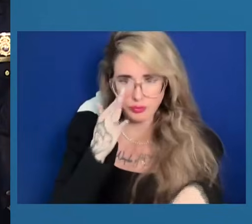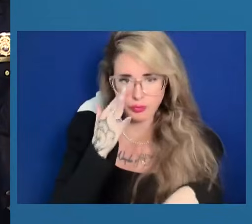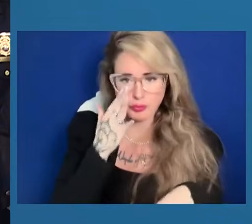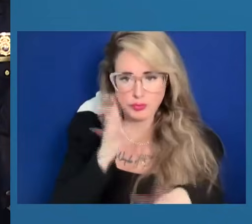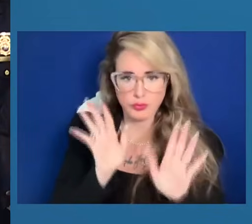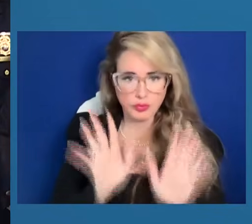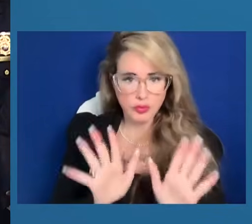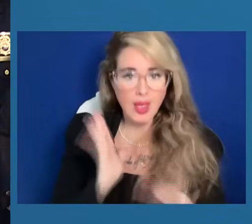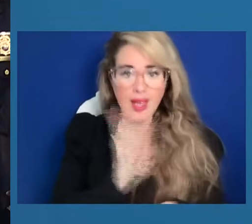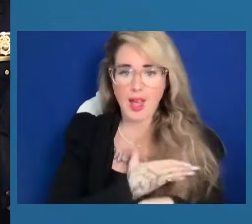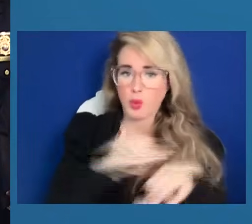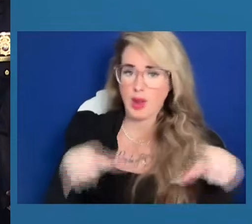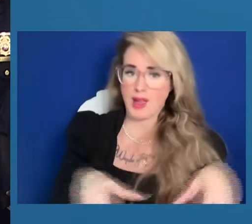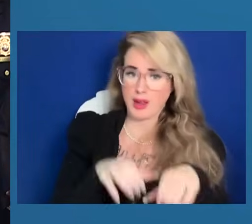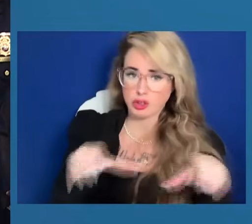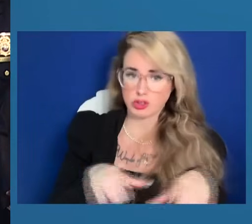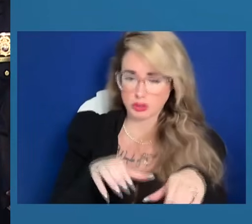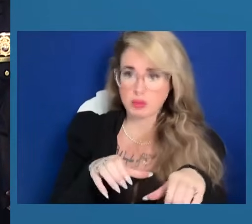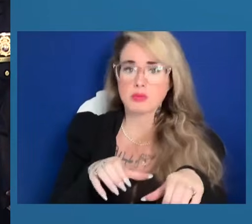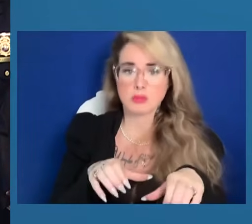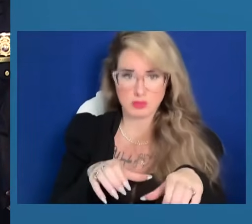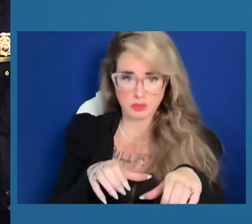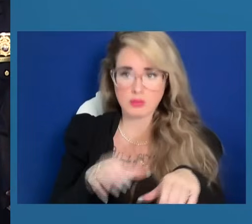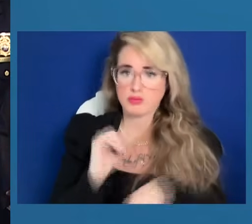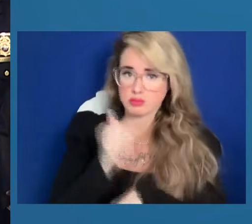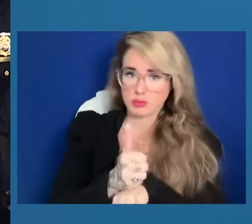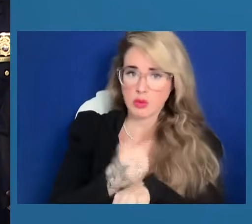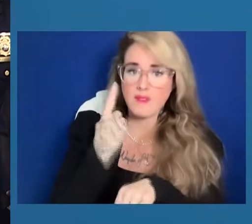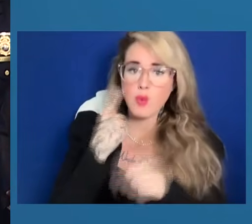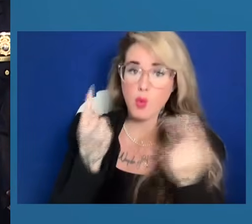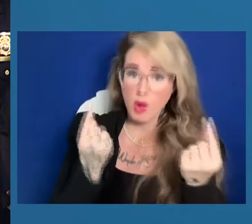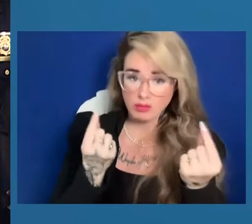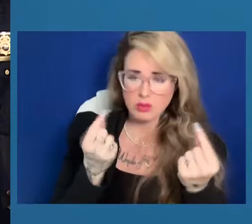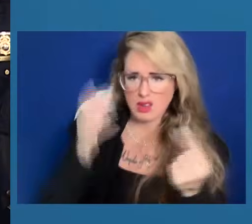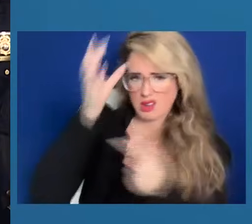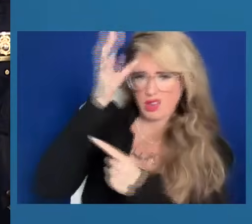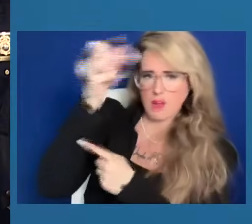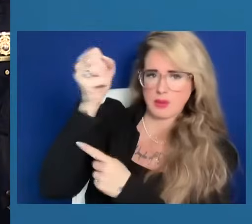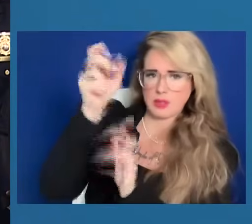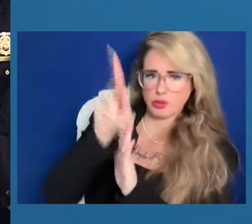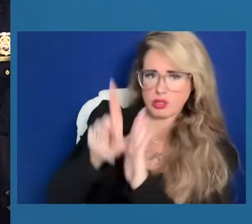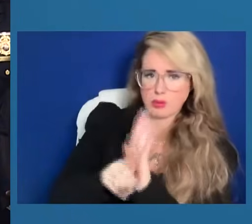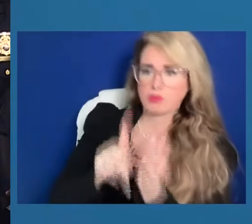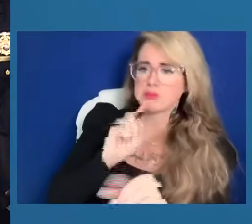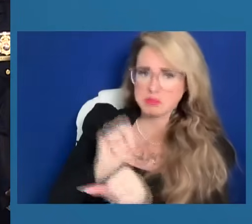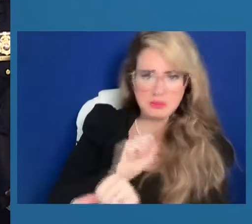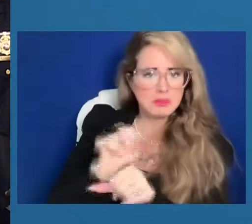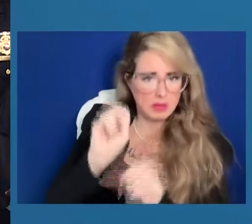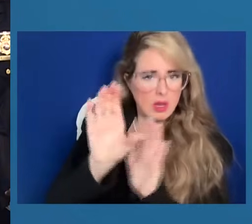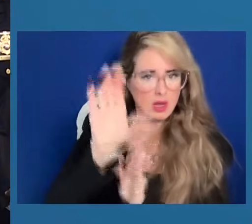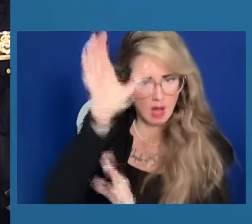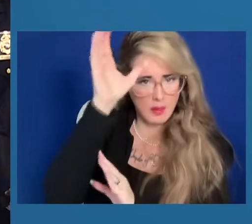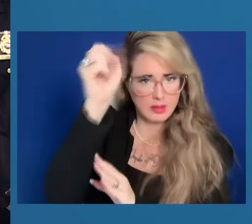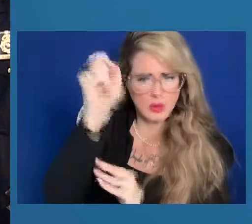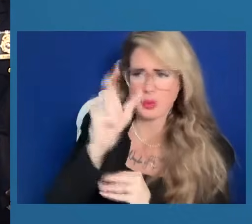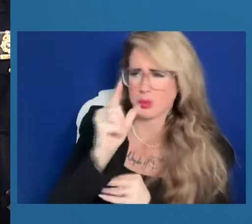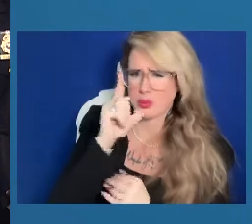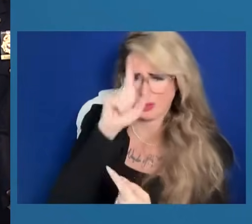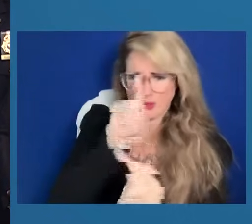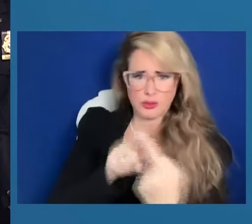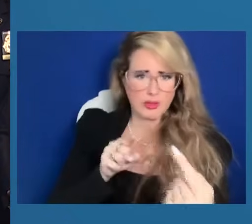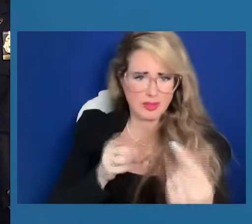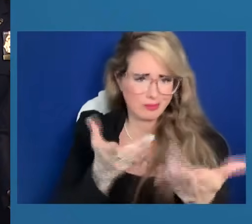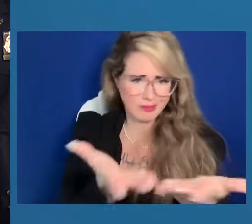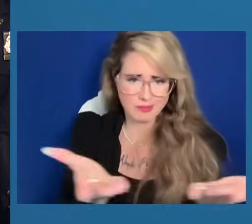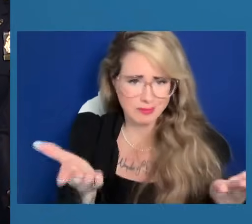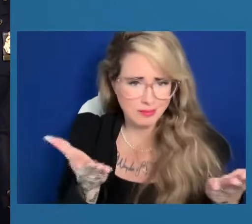our actions are grounded with a common sense principle. Real common sense. Who can disagree with this?